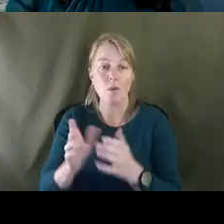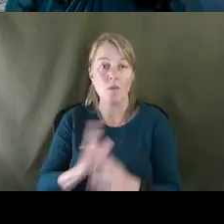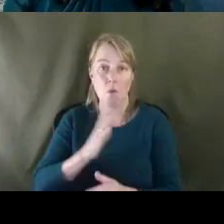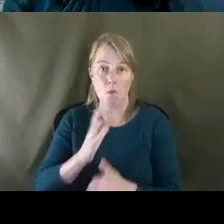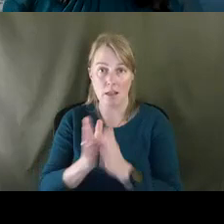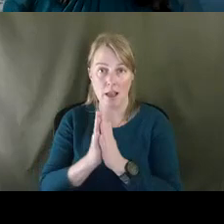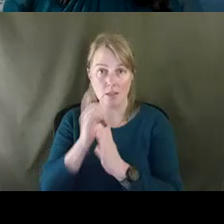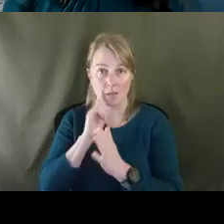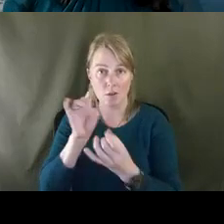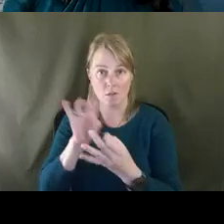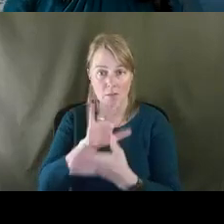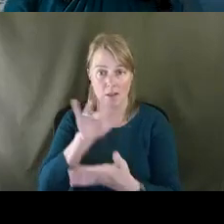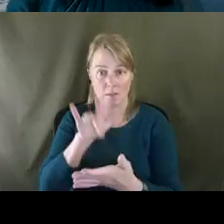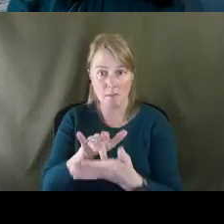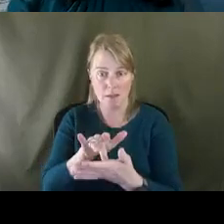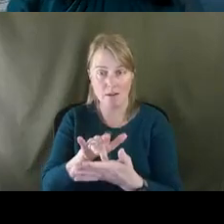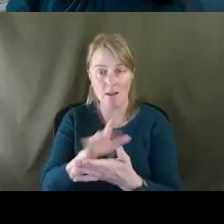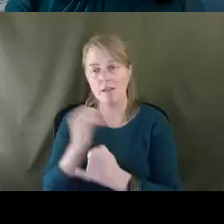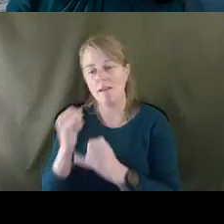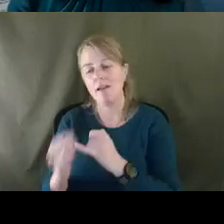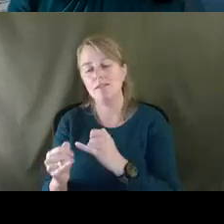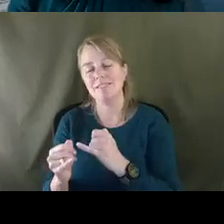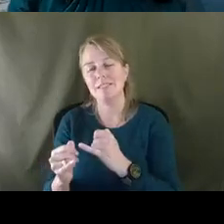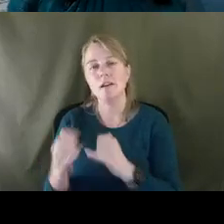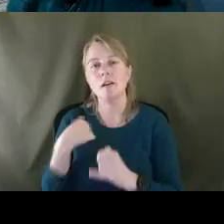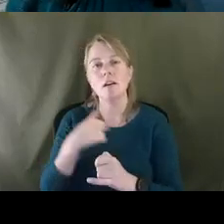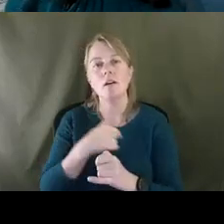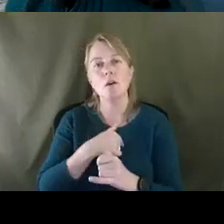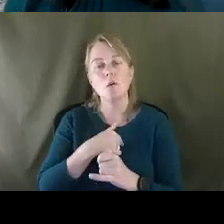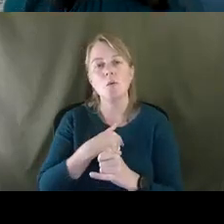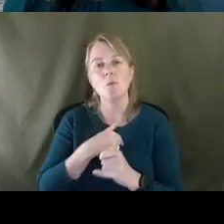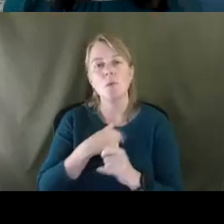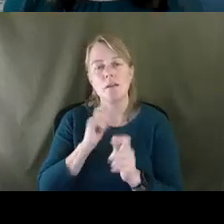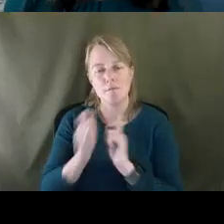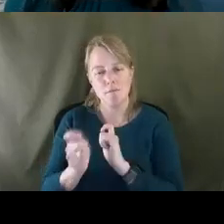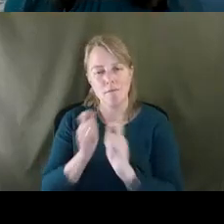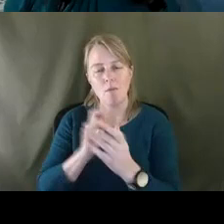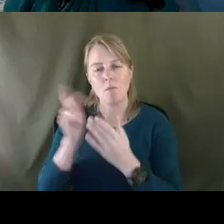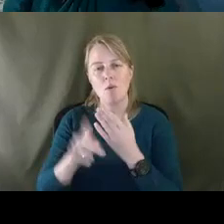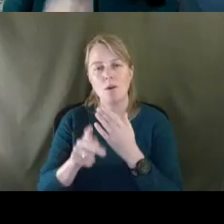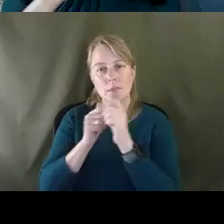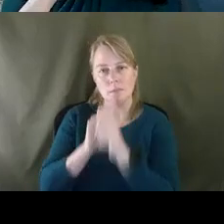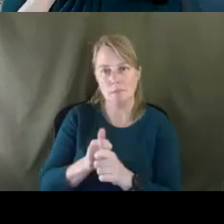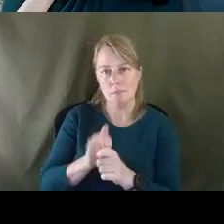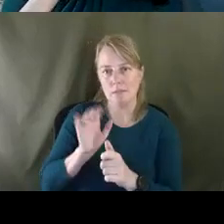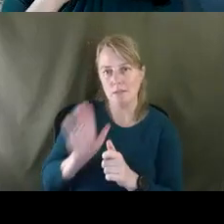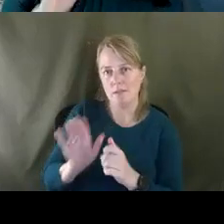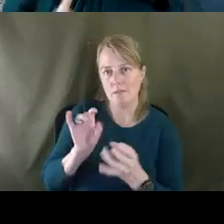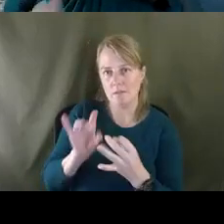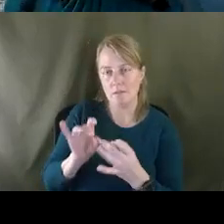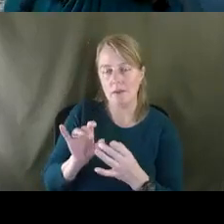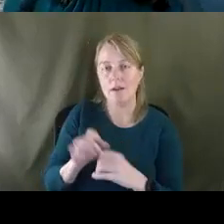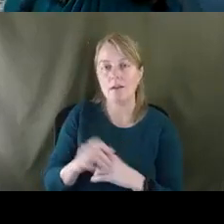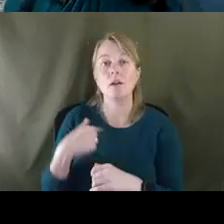the midpoint and then again at the end. We make program adjustments based on that feedback. And I'll tell you that